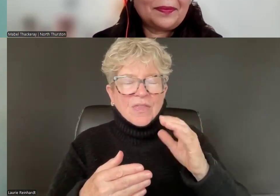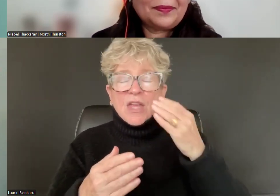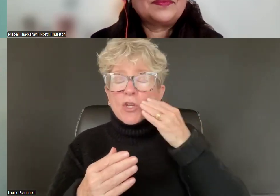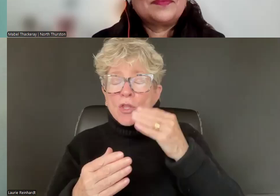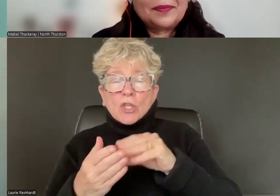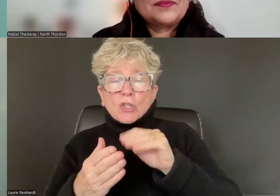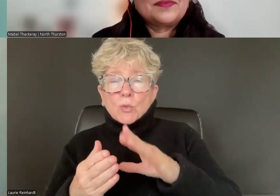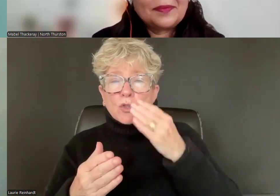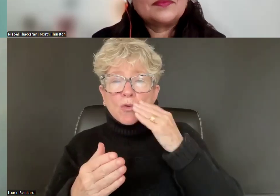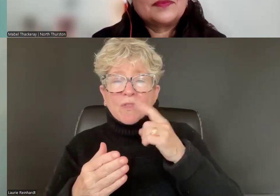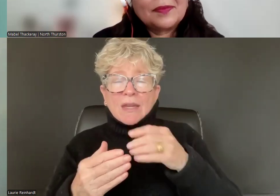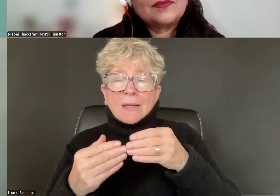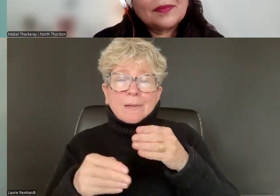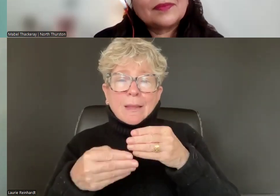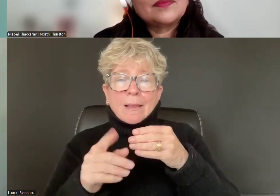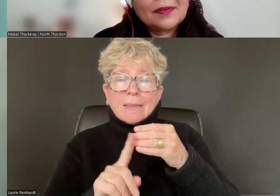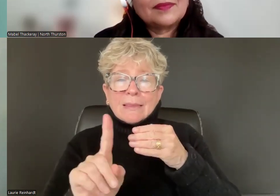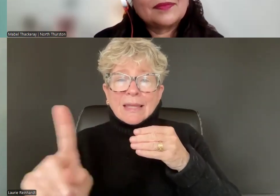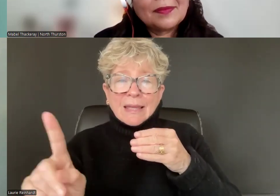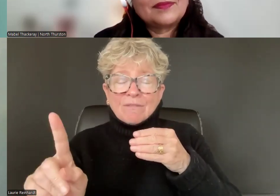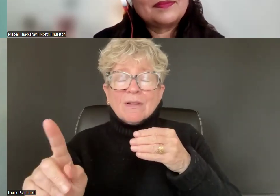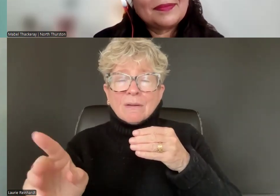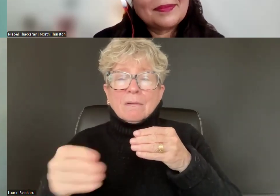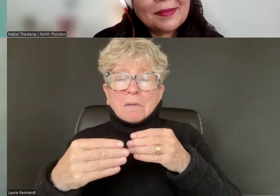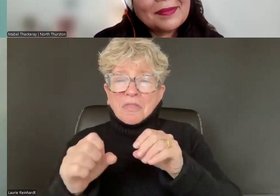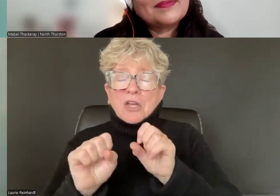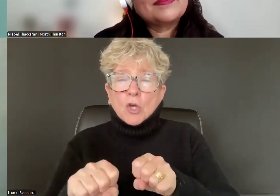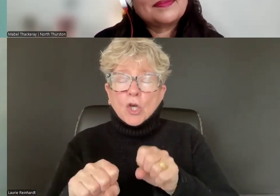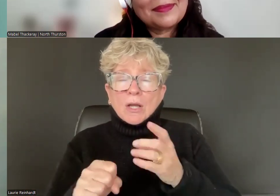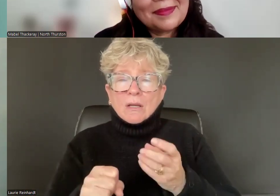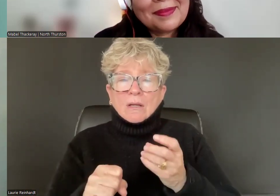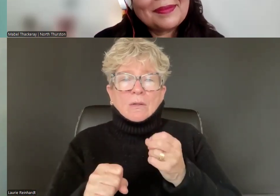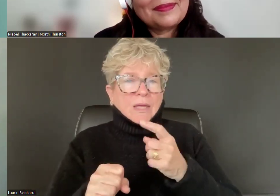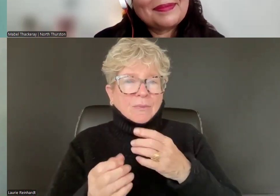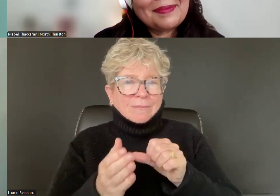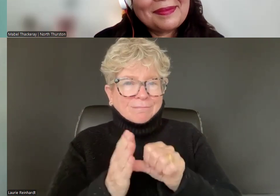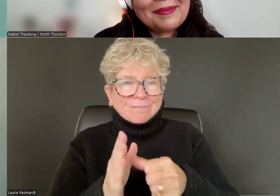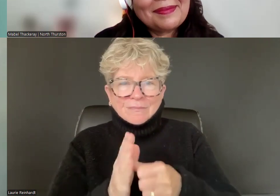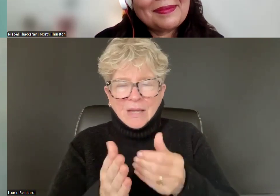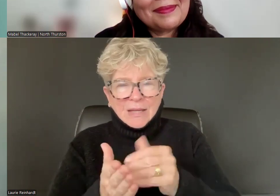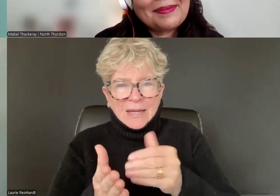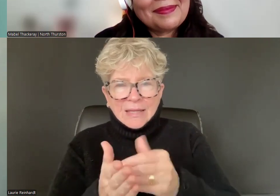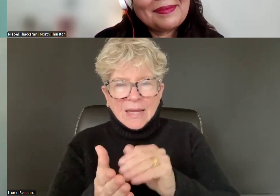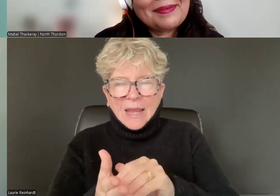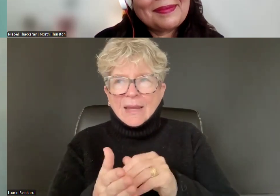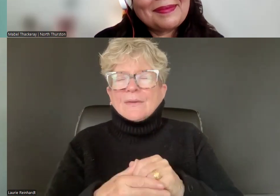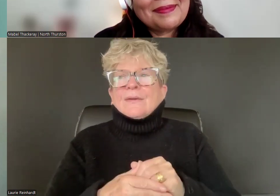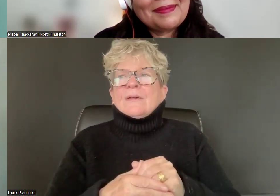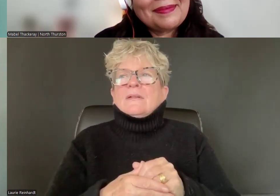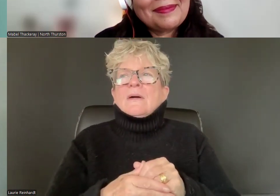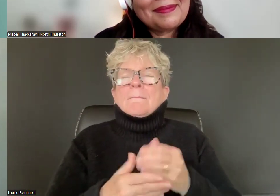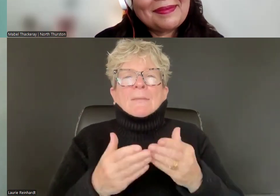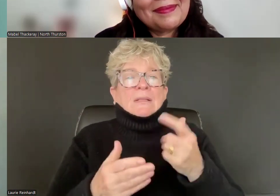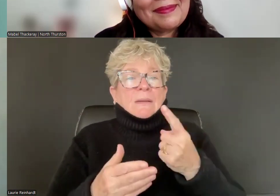could. All stuff we talked about over and over, or if it was something I was talking about. And